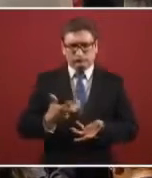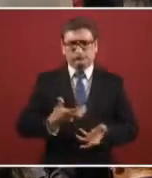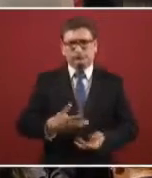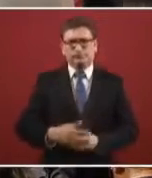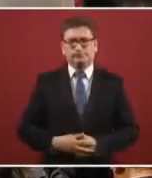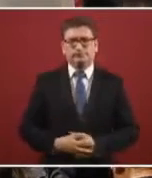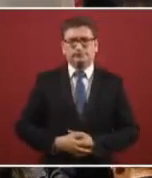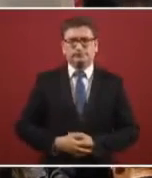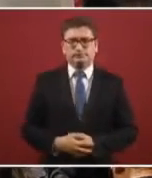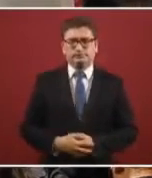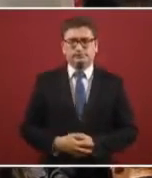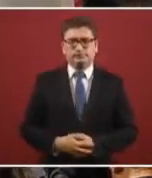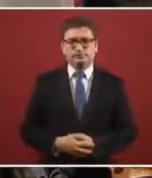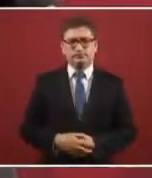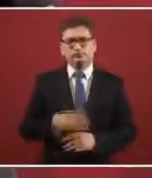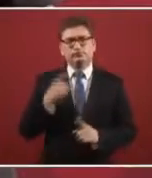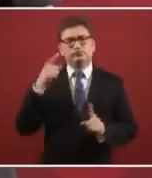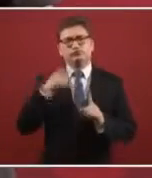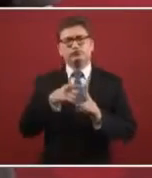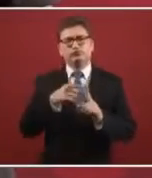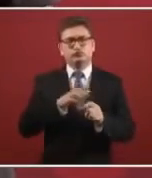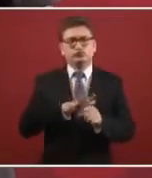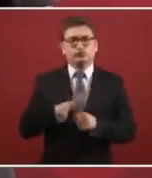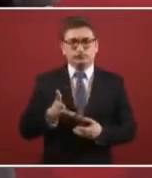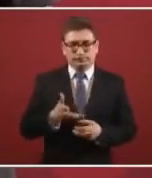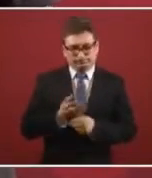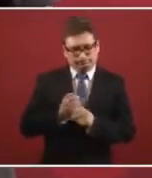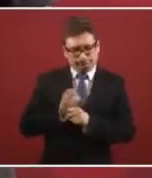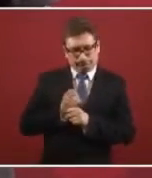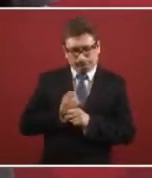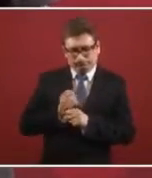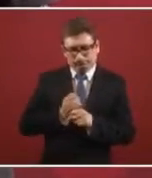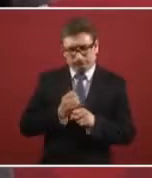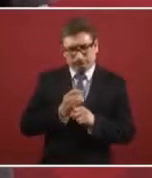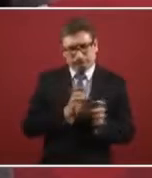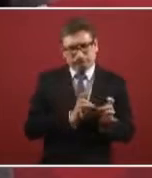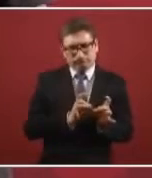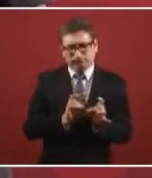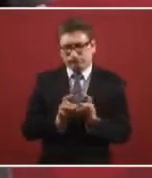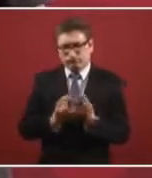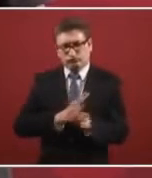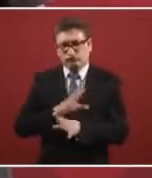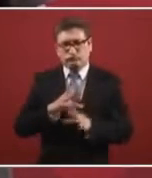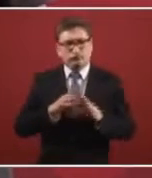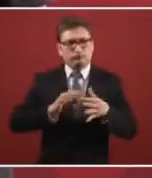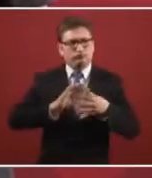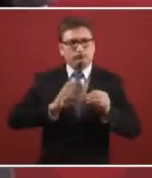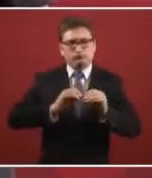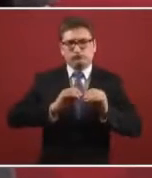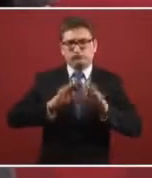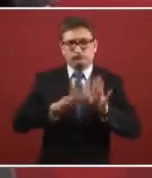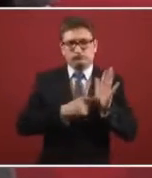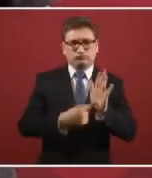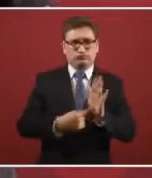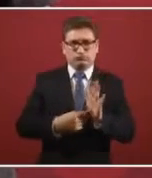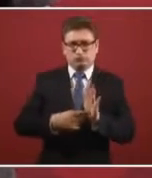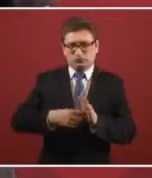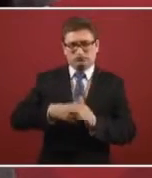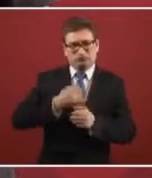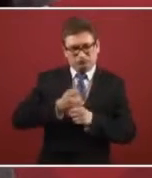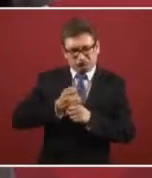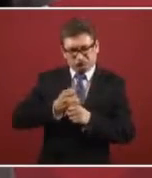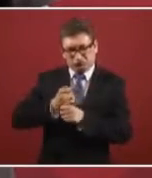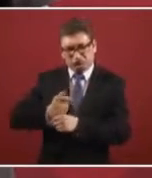of the government and the Republic esclarecer to clarify estos hechos, these acts, conocer la verdad, to know the